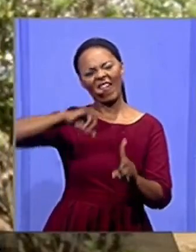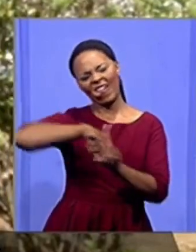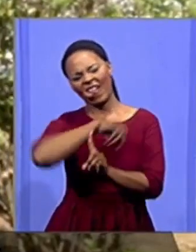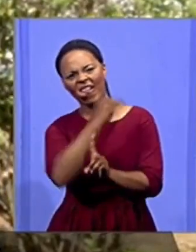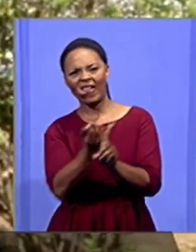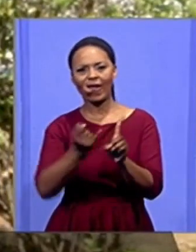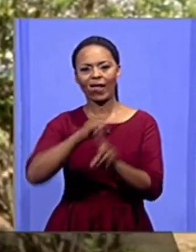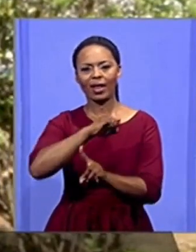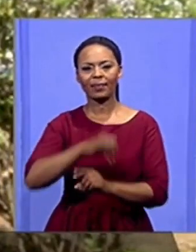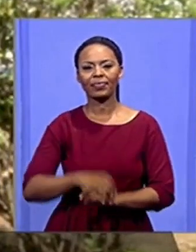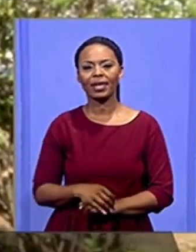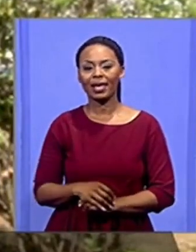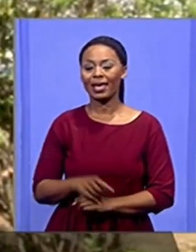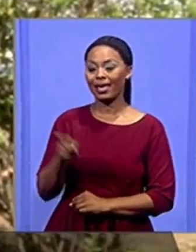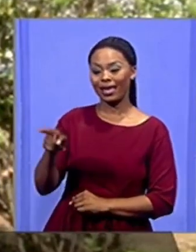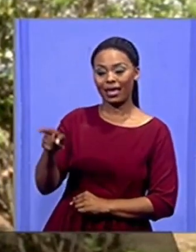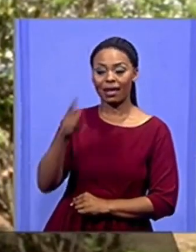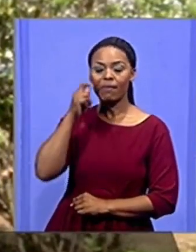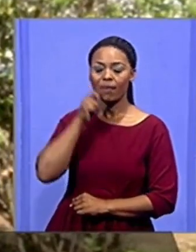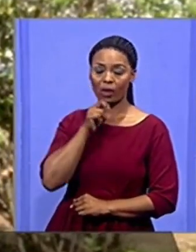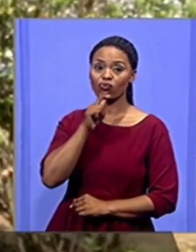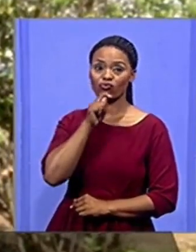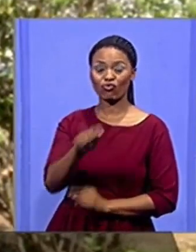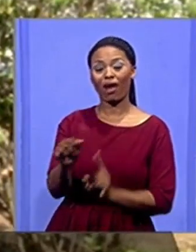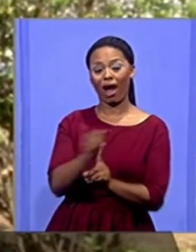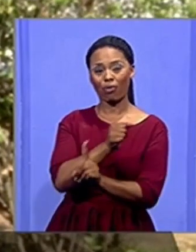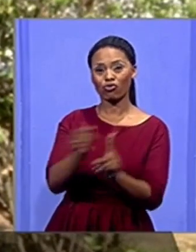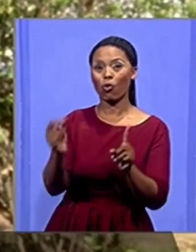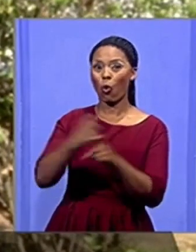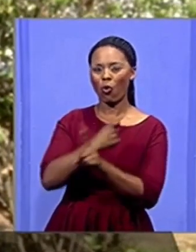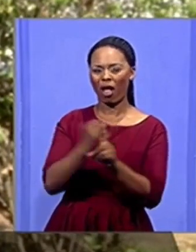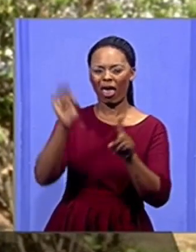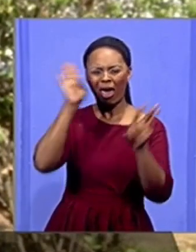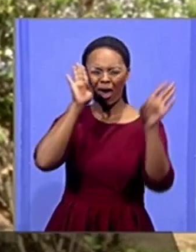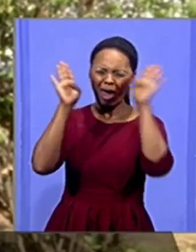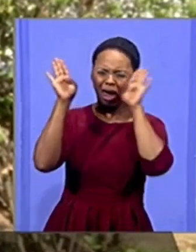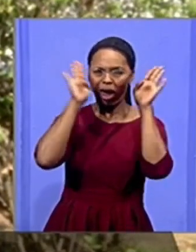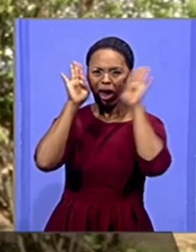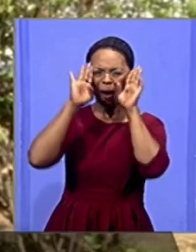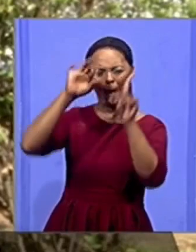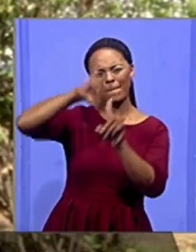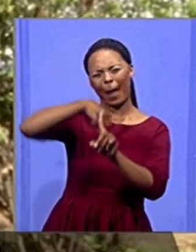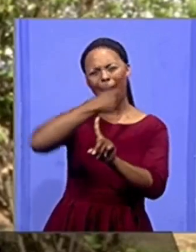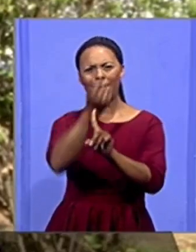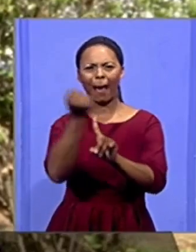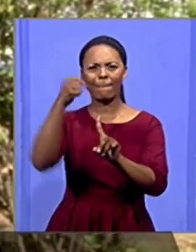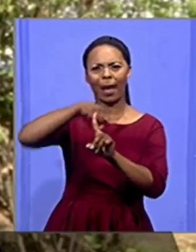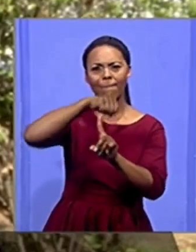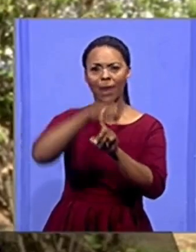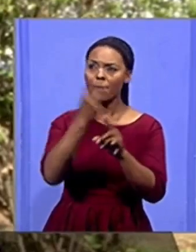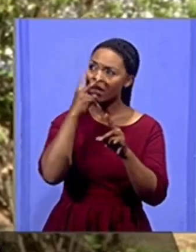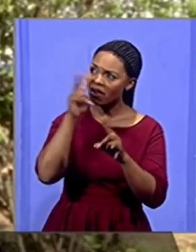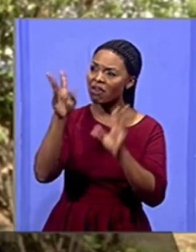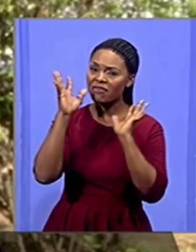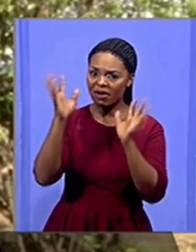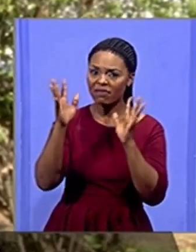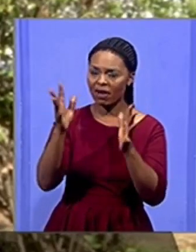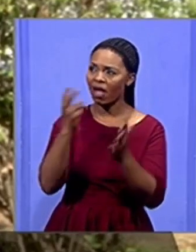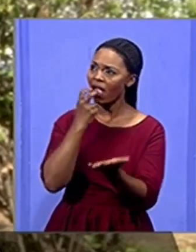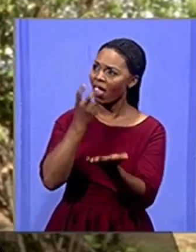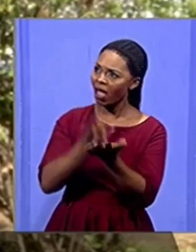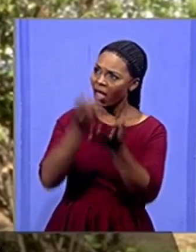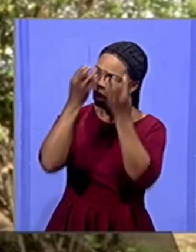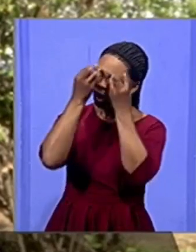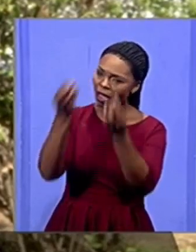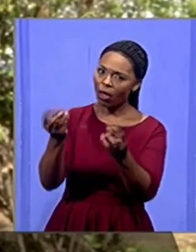very abusive, cheating, hitting her in front of our eyes, taking the car of the old